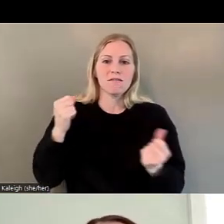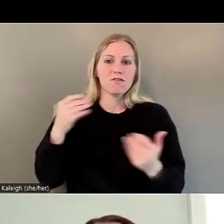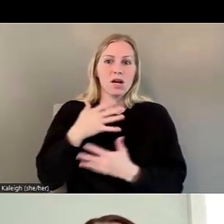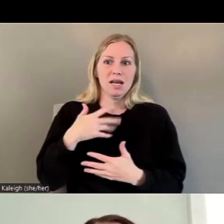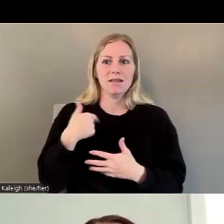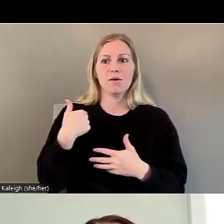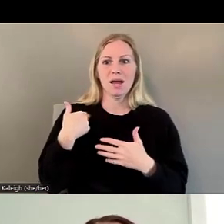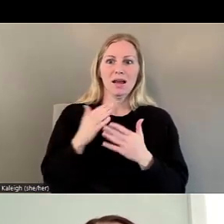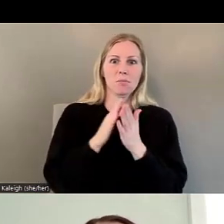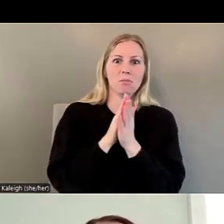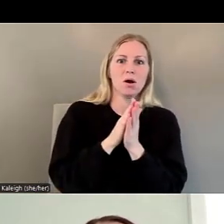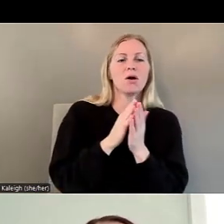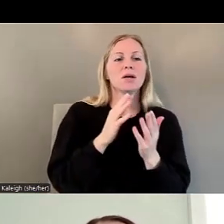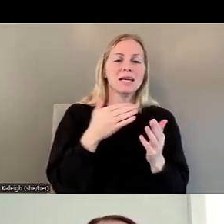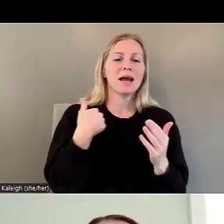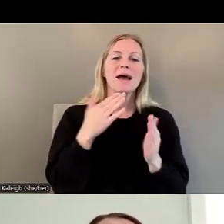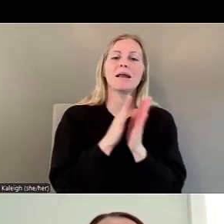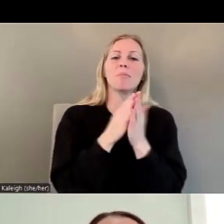his old school.